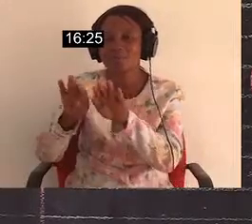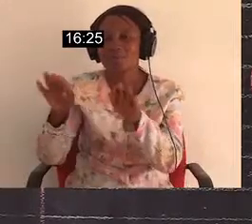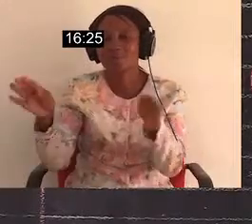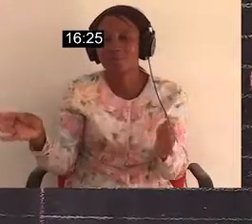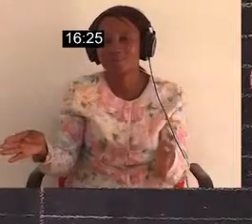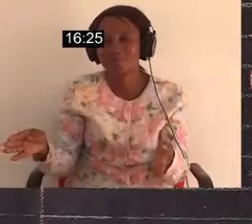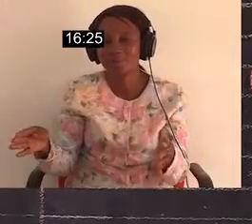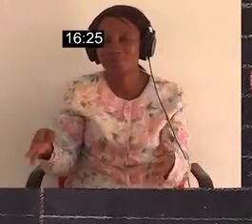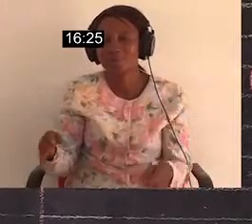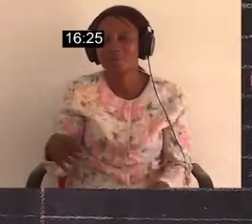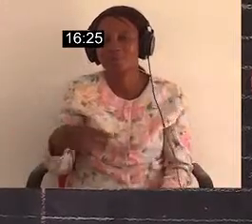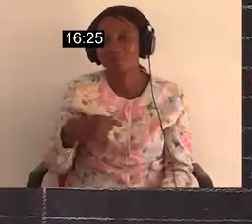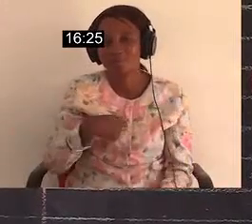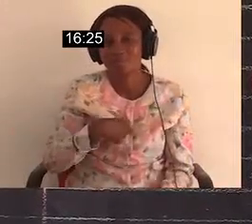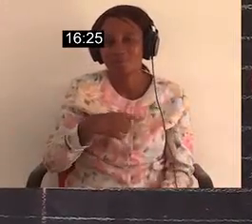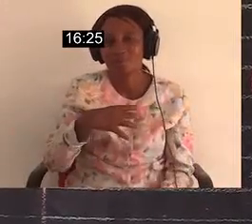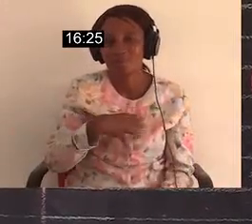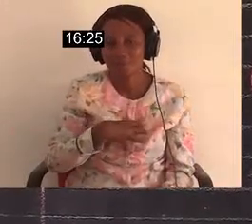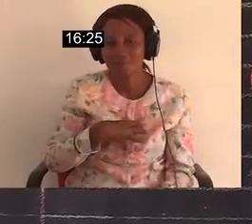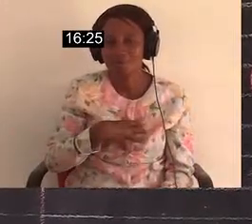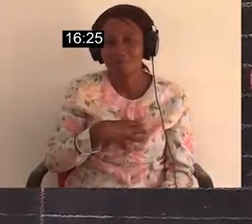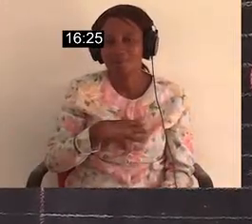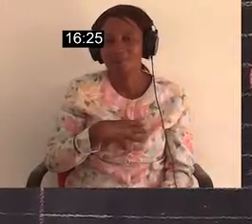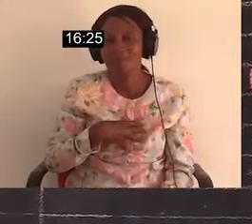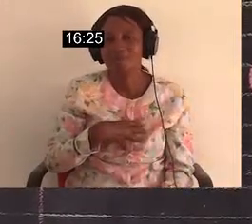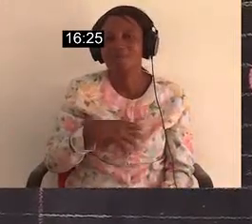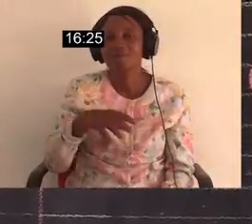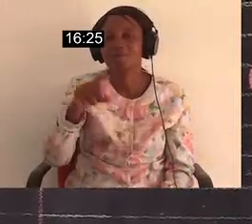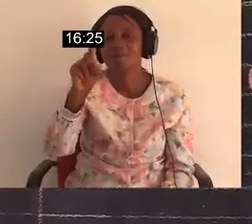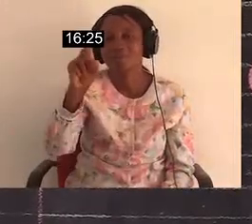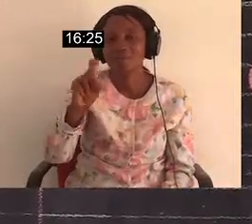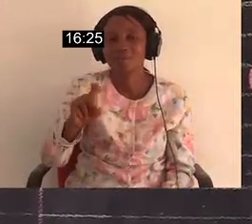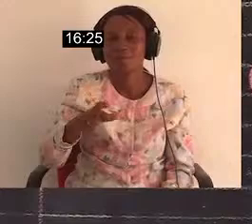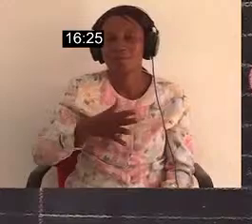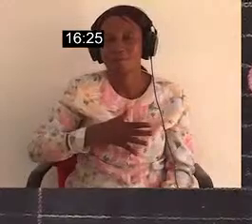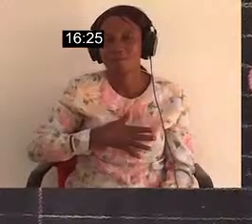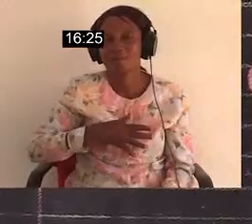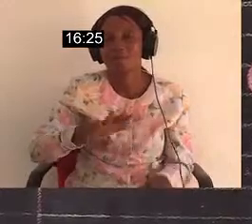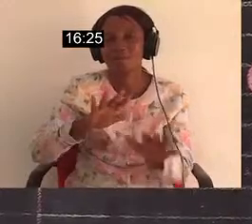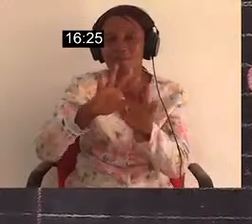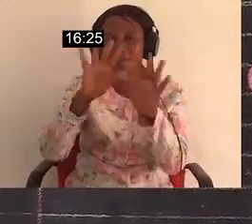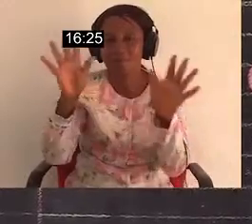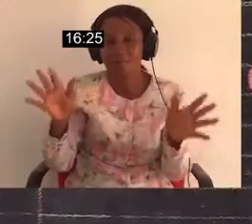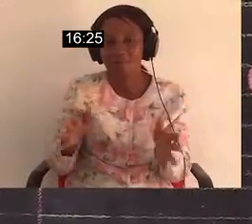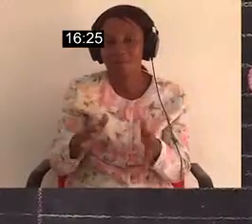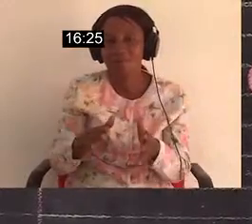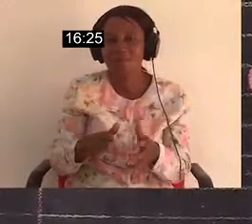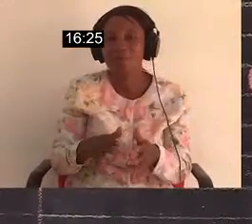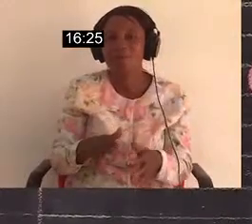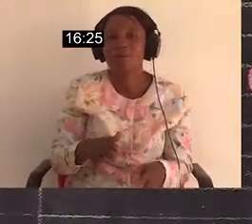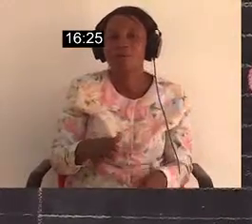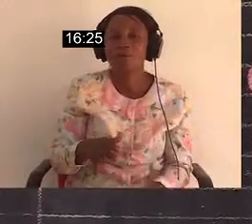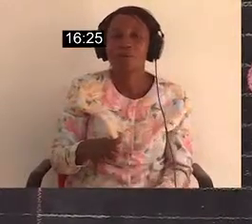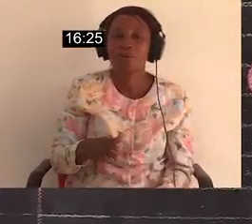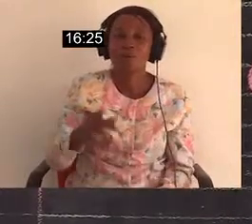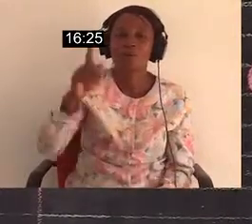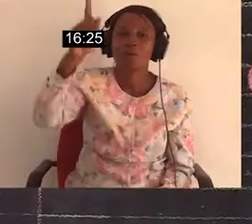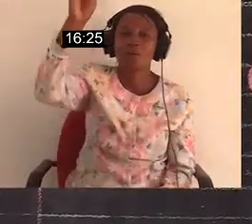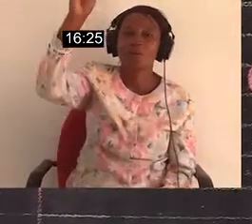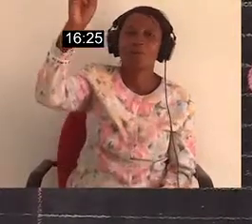And what I would want, the words are all turned upside